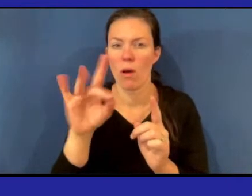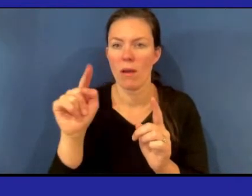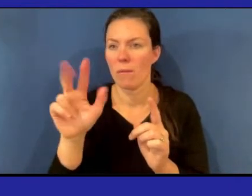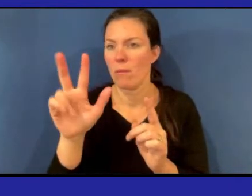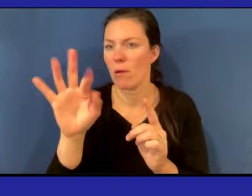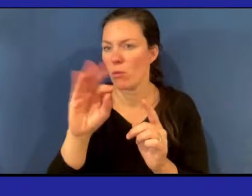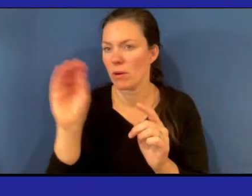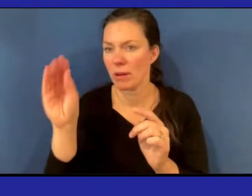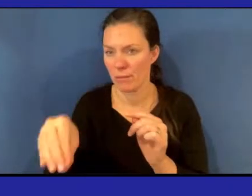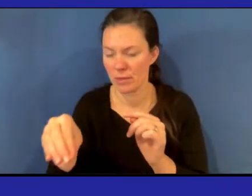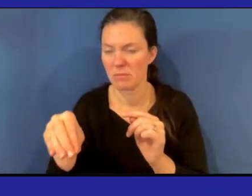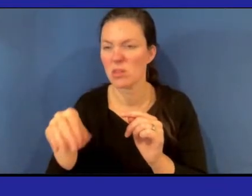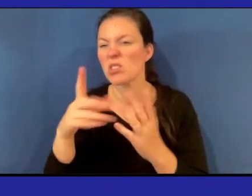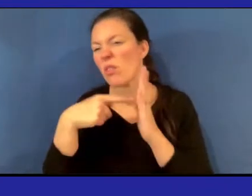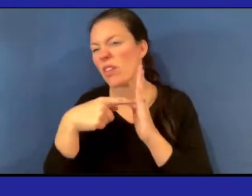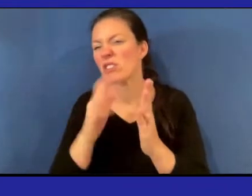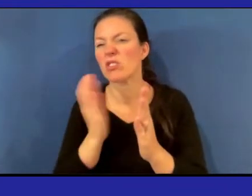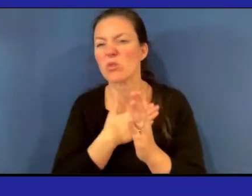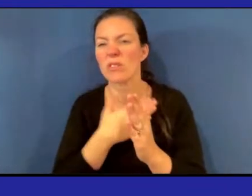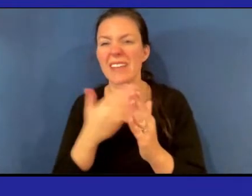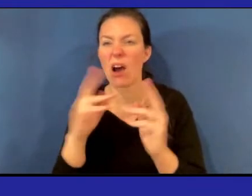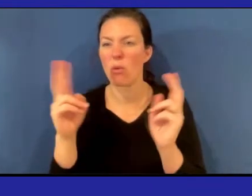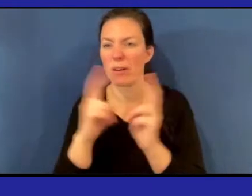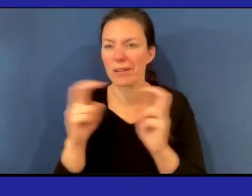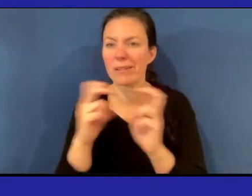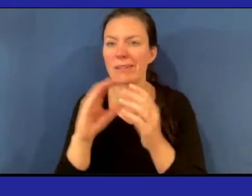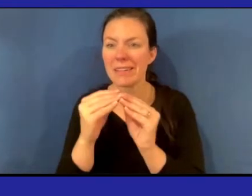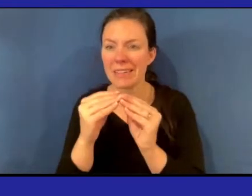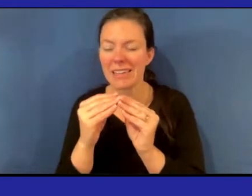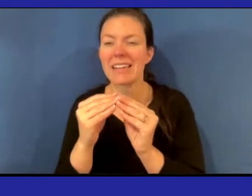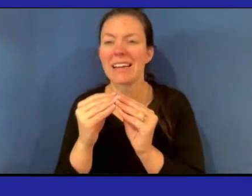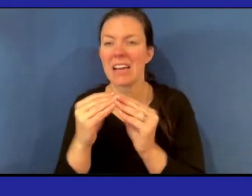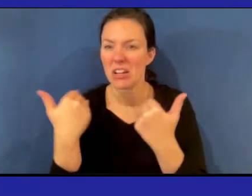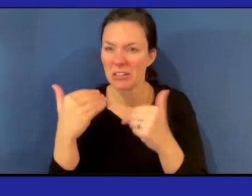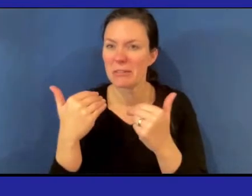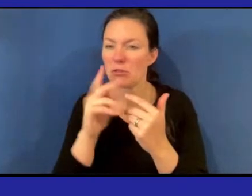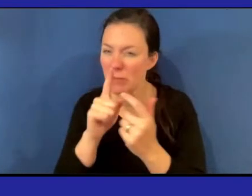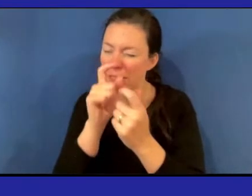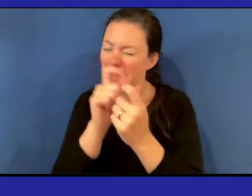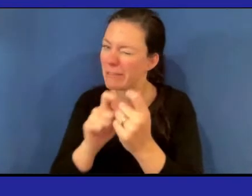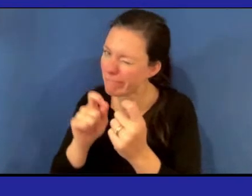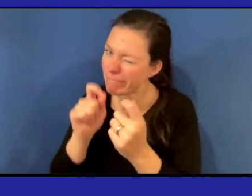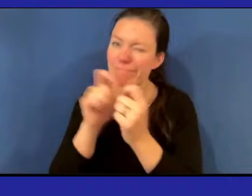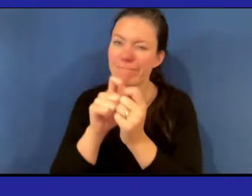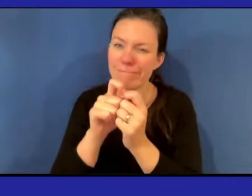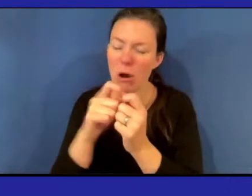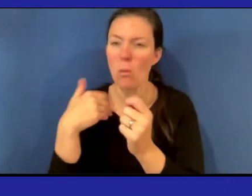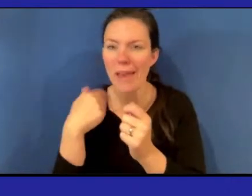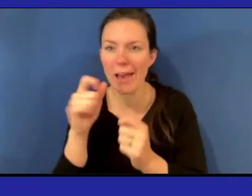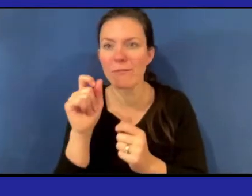how advanced we're getting with our analytics, that we're going to 2 decimal places. I was gonna ask about that.